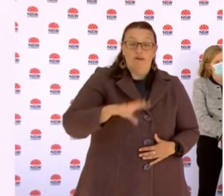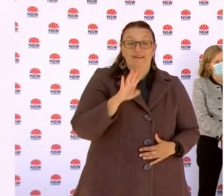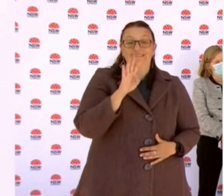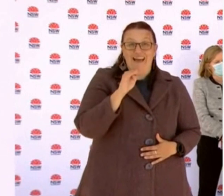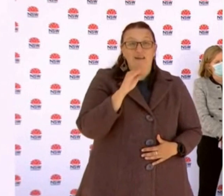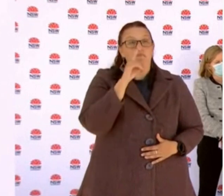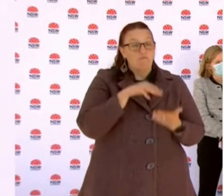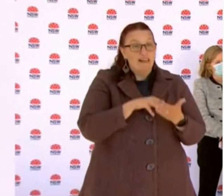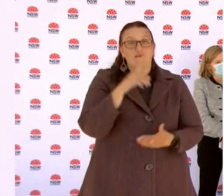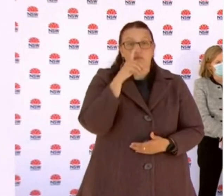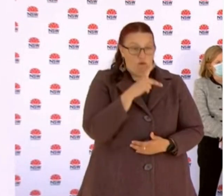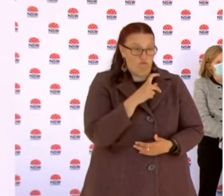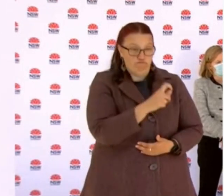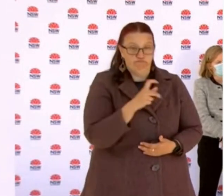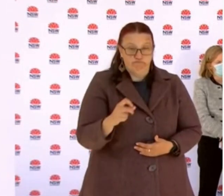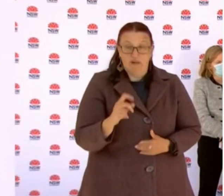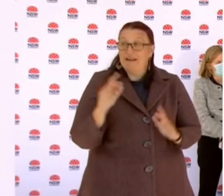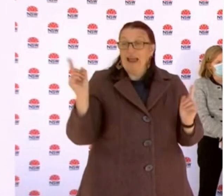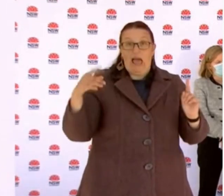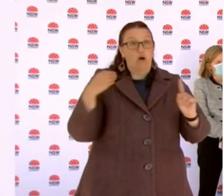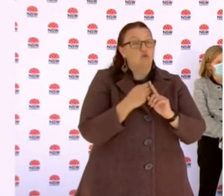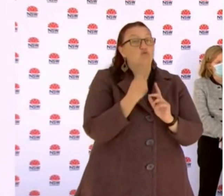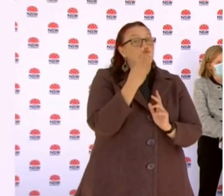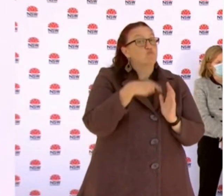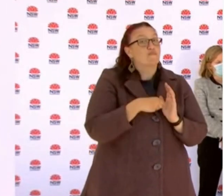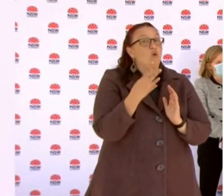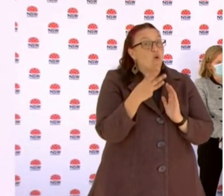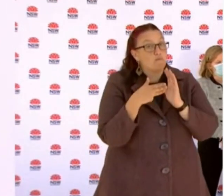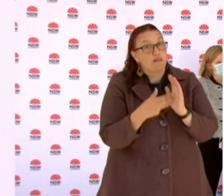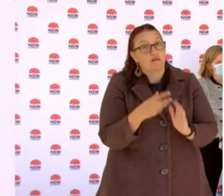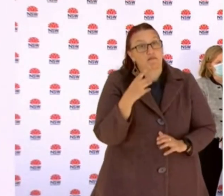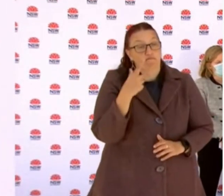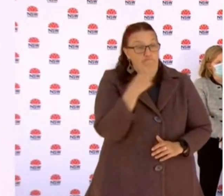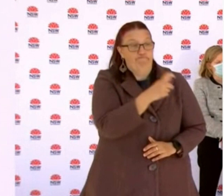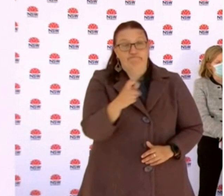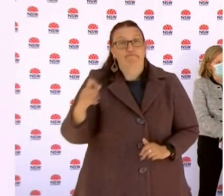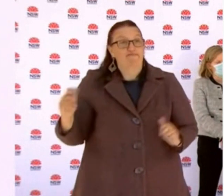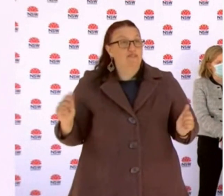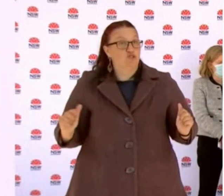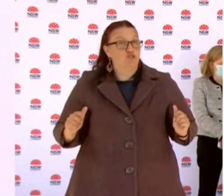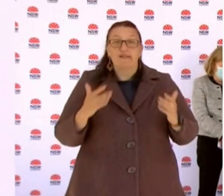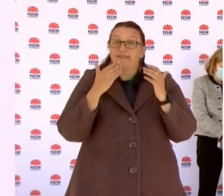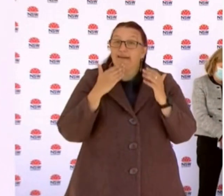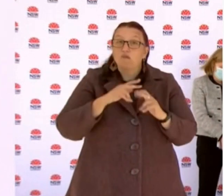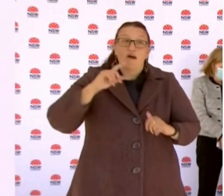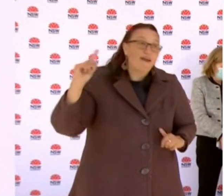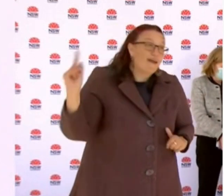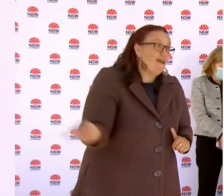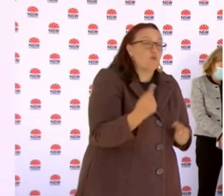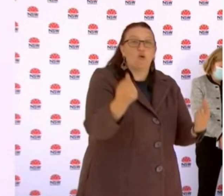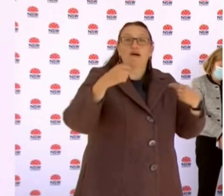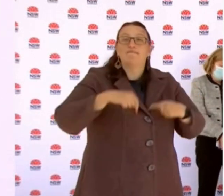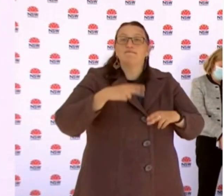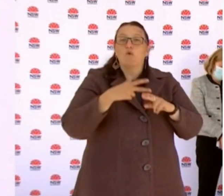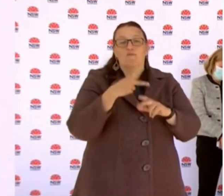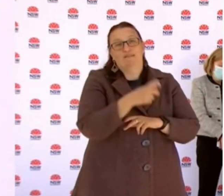jabs. We're at 2.4 million jabs already, and I want to thank every single person who's come forward to get vaccinated, and we're looking forward to the